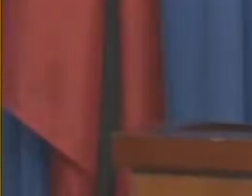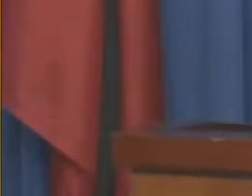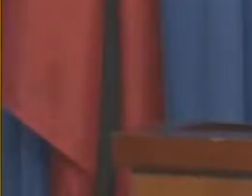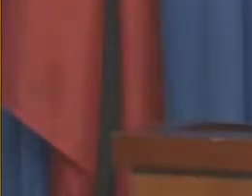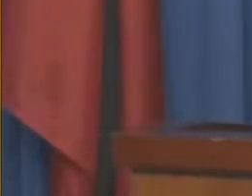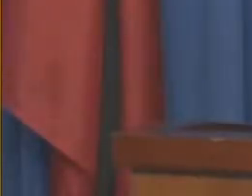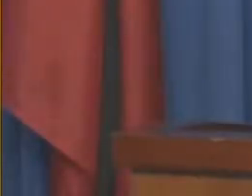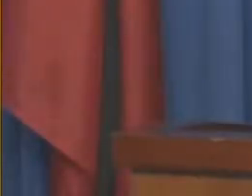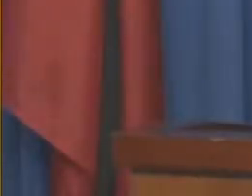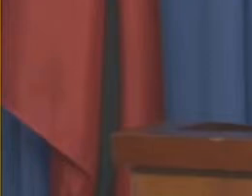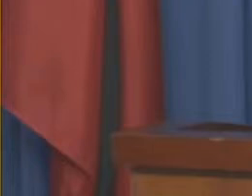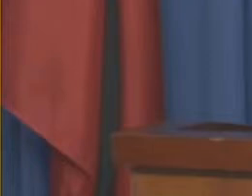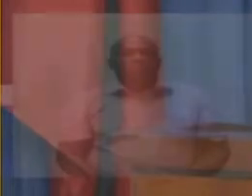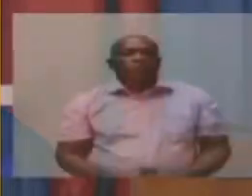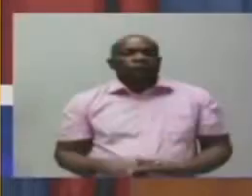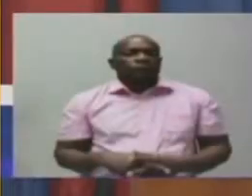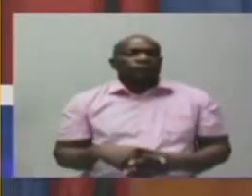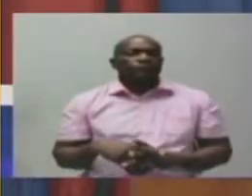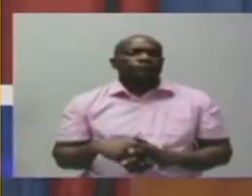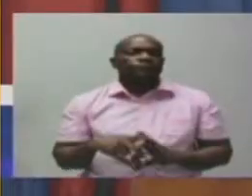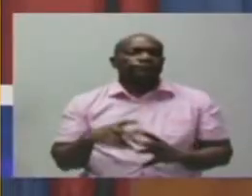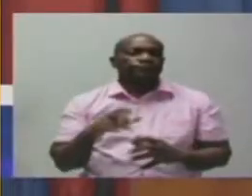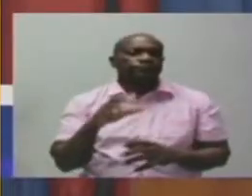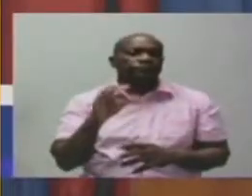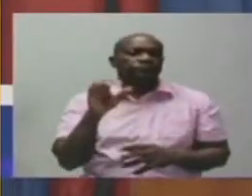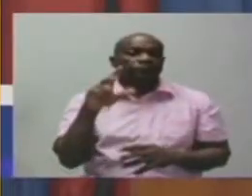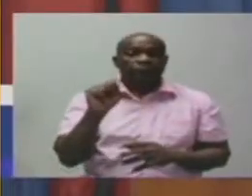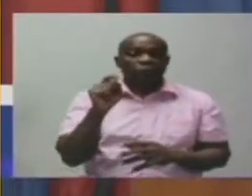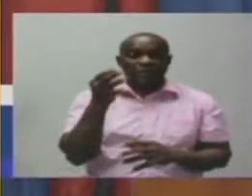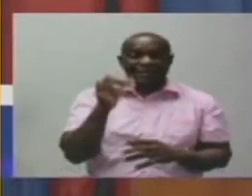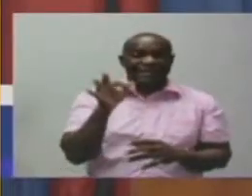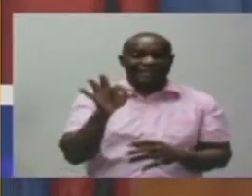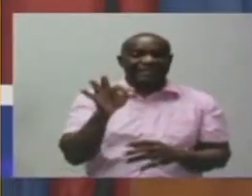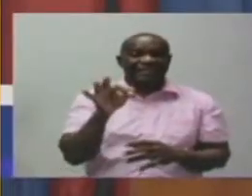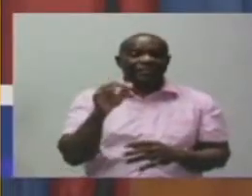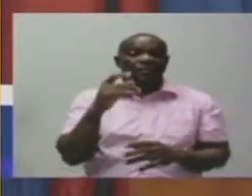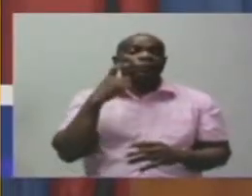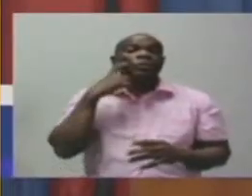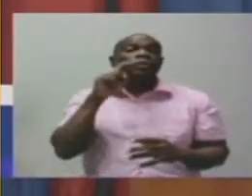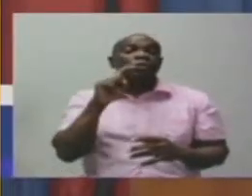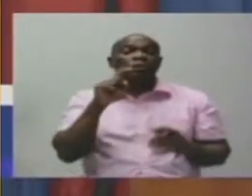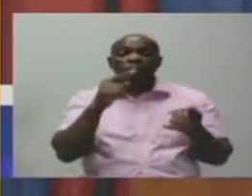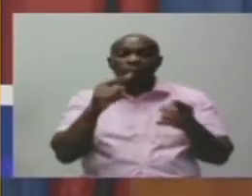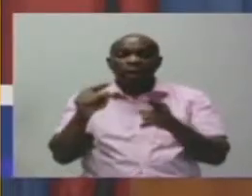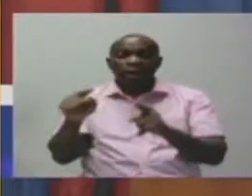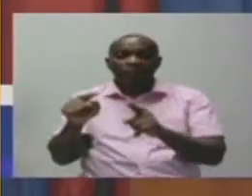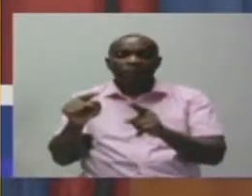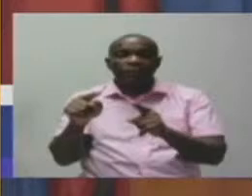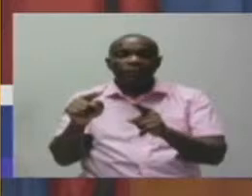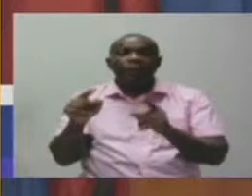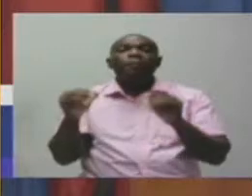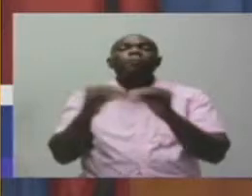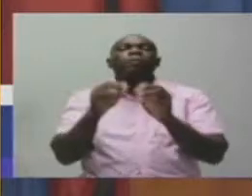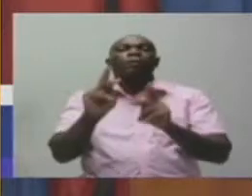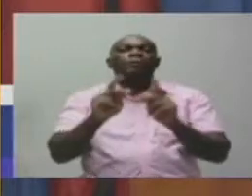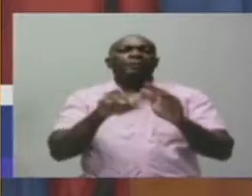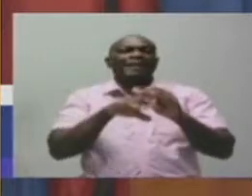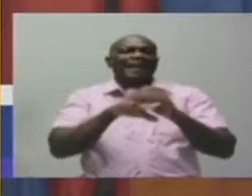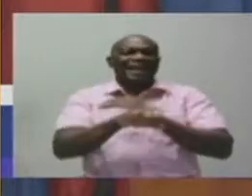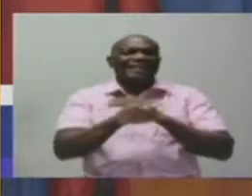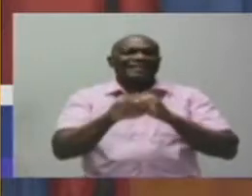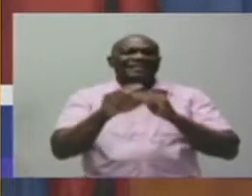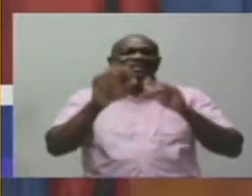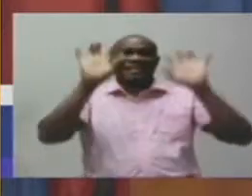October, we noticed a trend of increasing persons being admitted into the accident and emergency, significantly